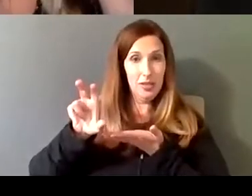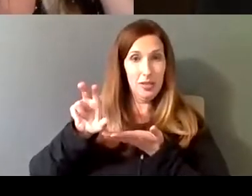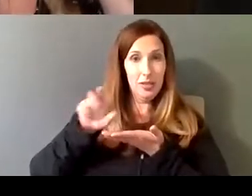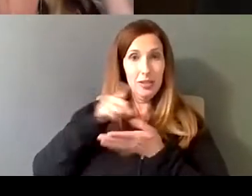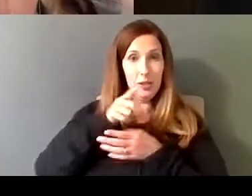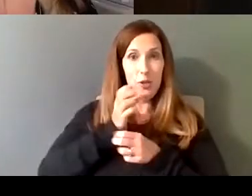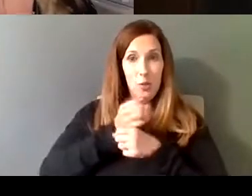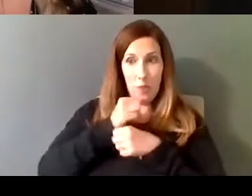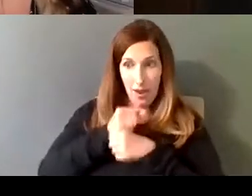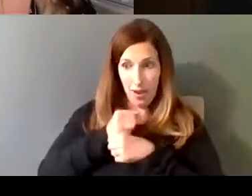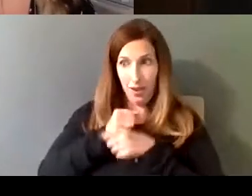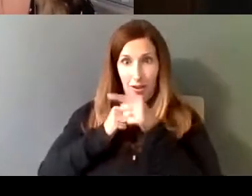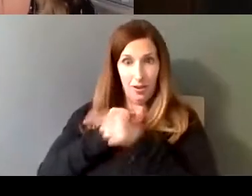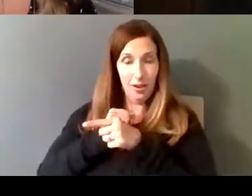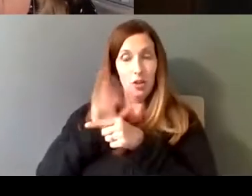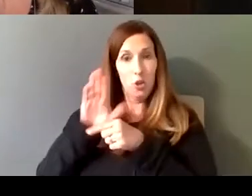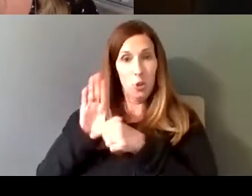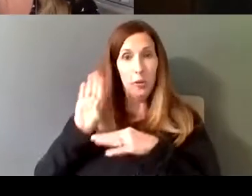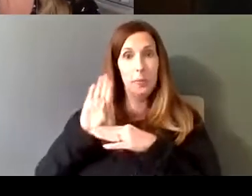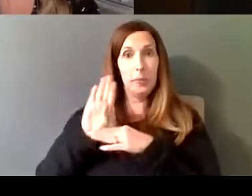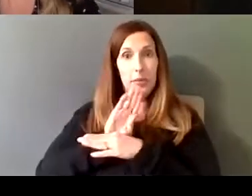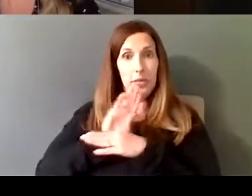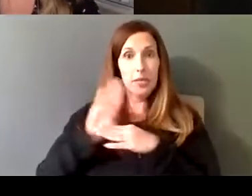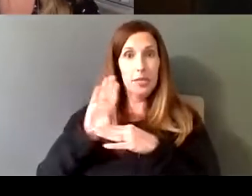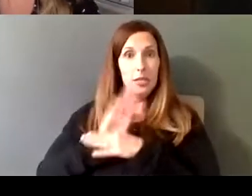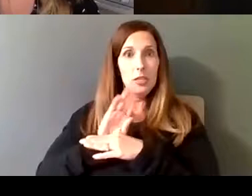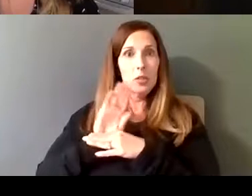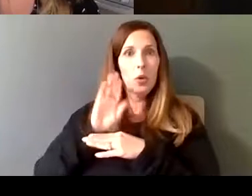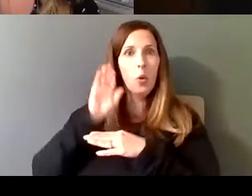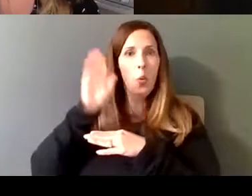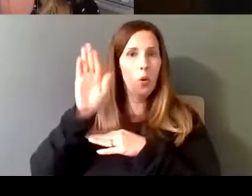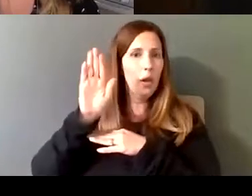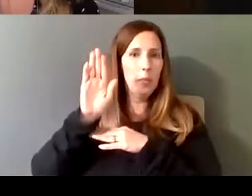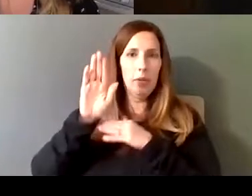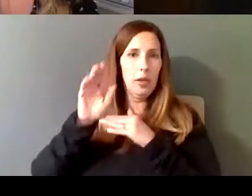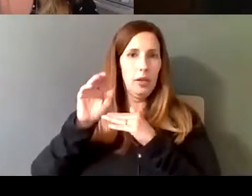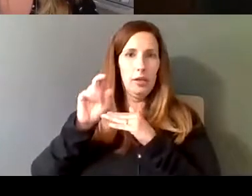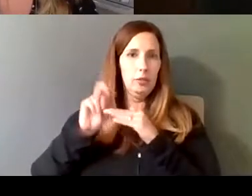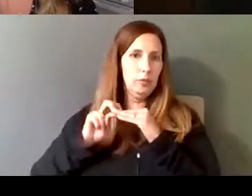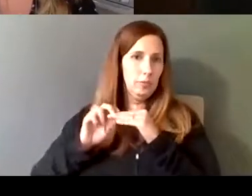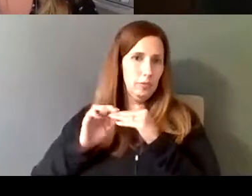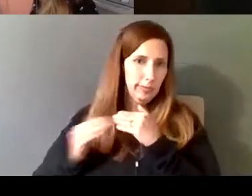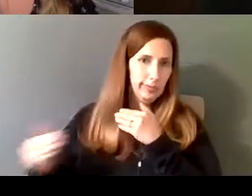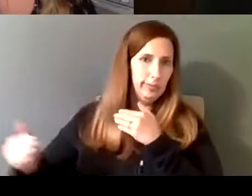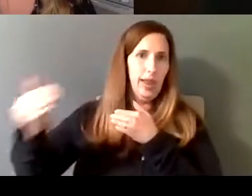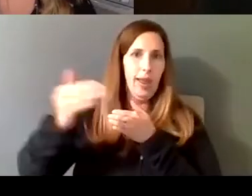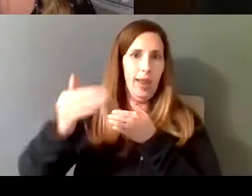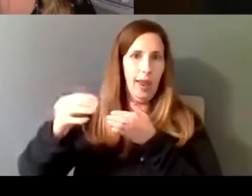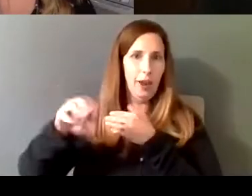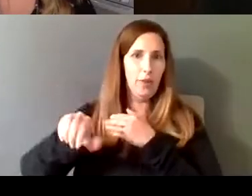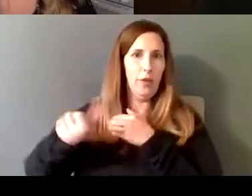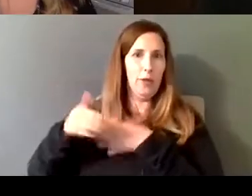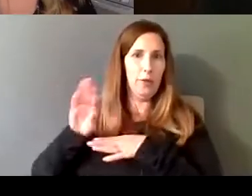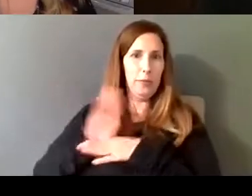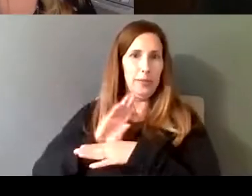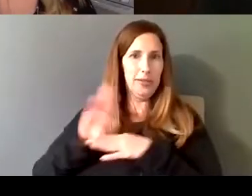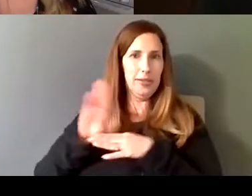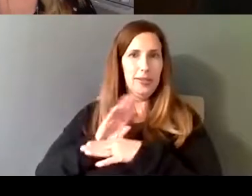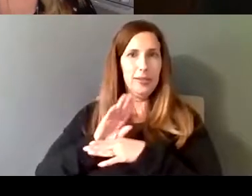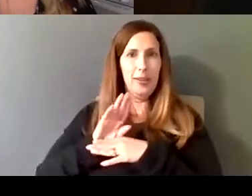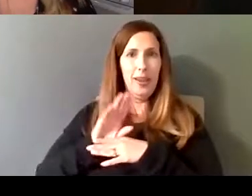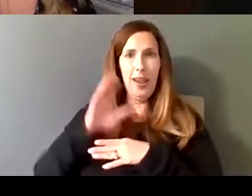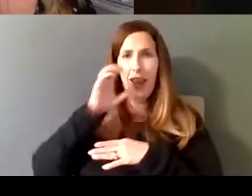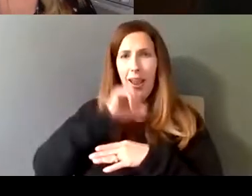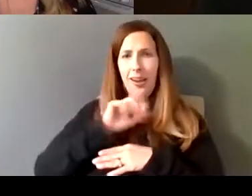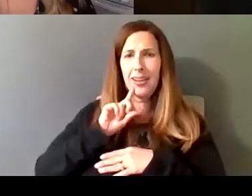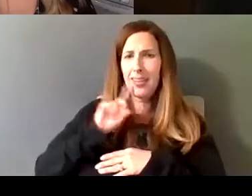this area, your business, quite frankly, will be leaps and bounds ahead of others. I guess I asked the question, what are